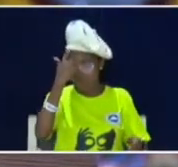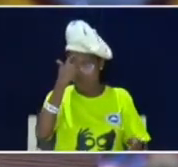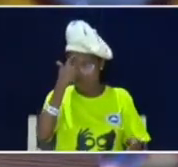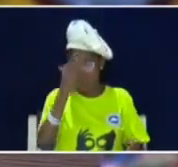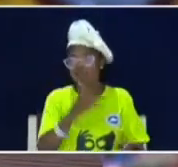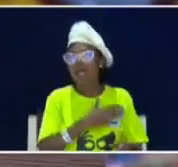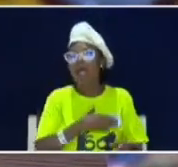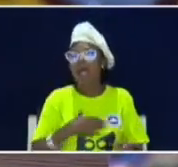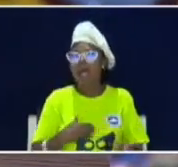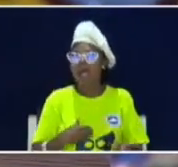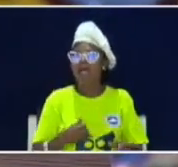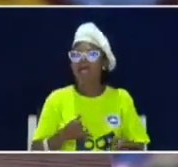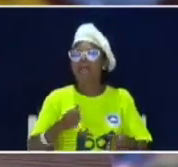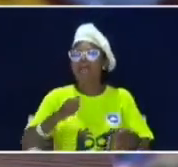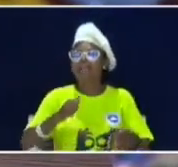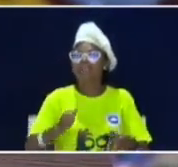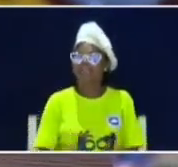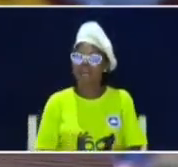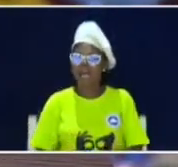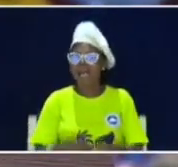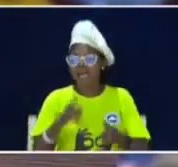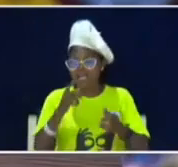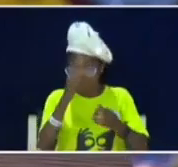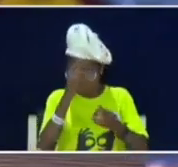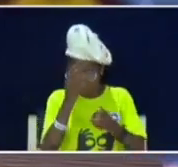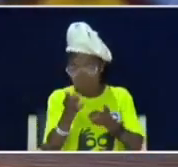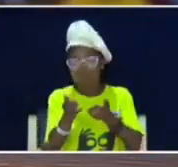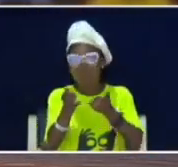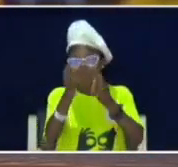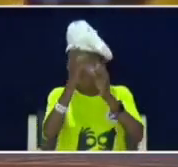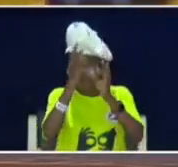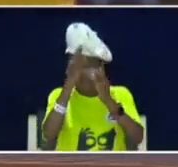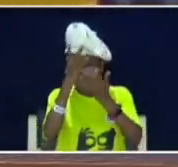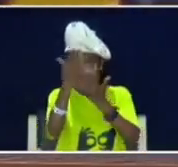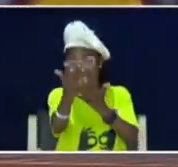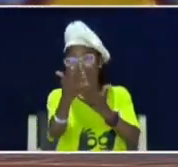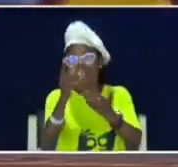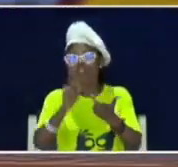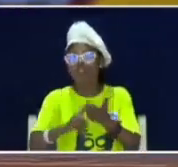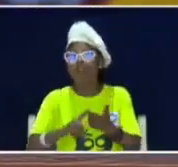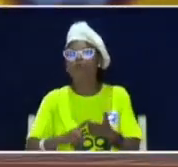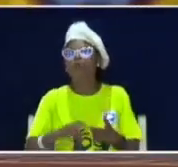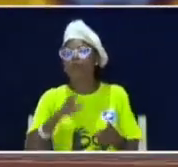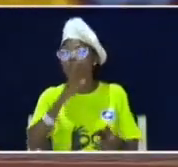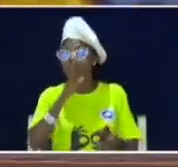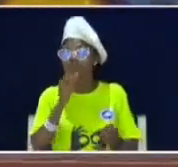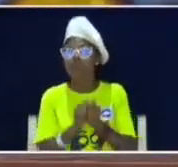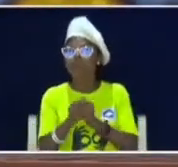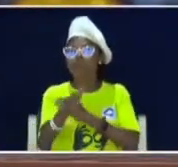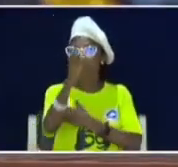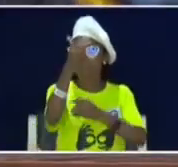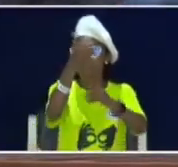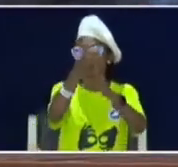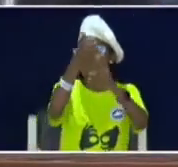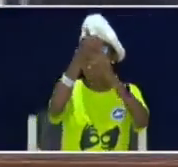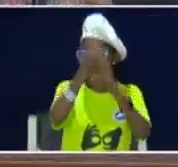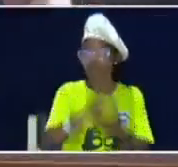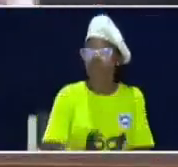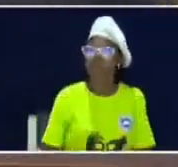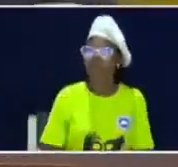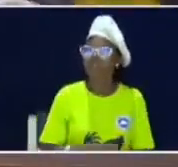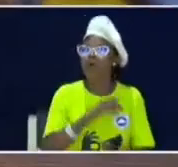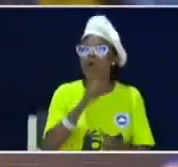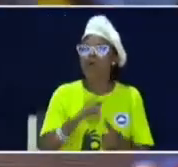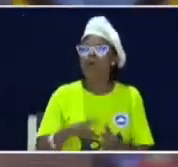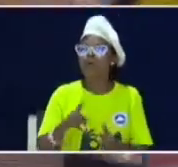Position your mind and desire to be carried by God himself. No man wait upon the Lord and return the same. When